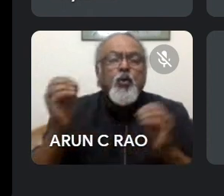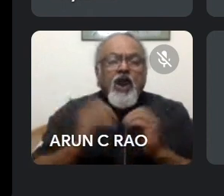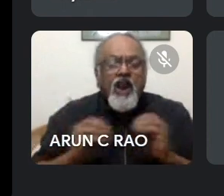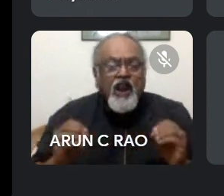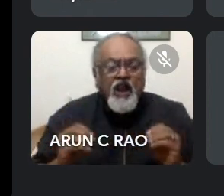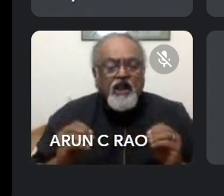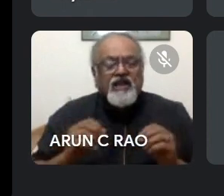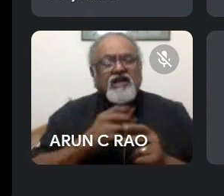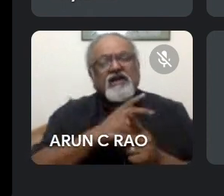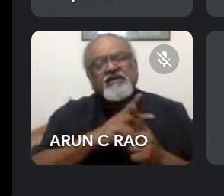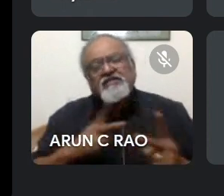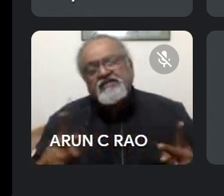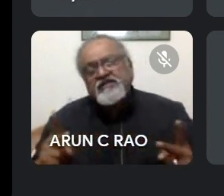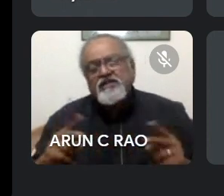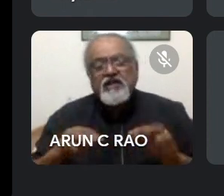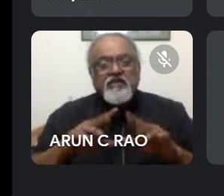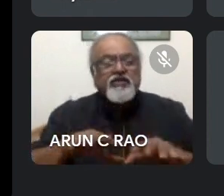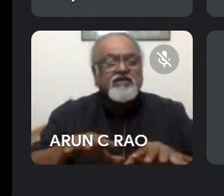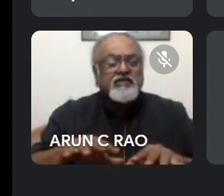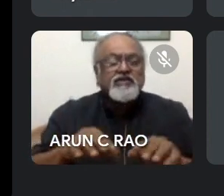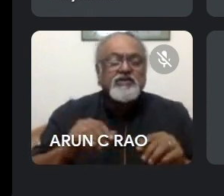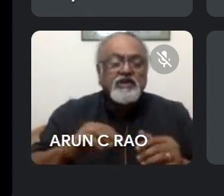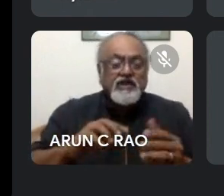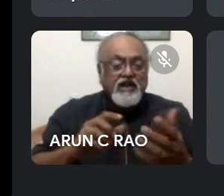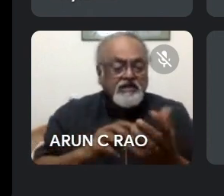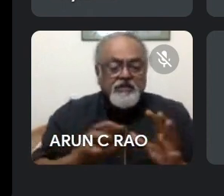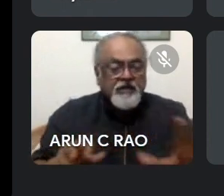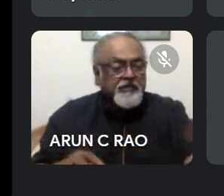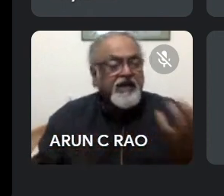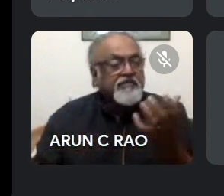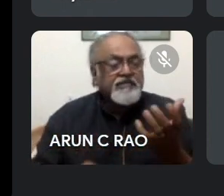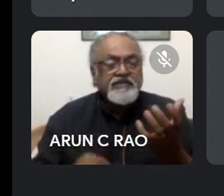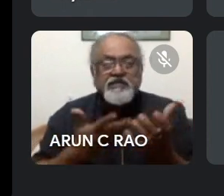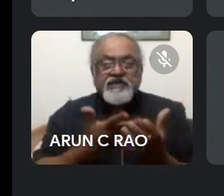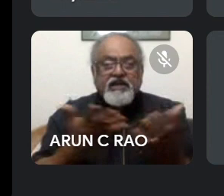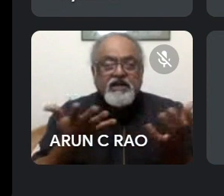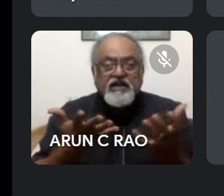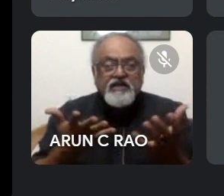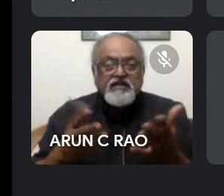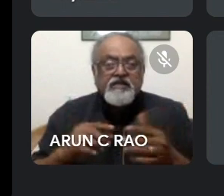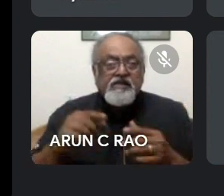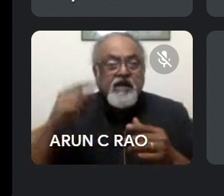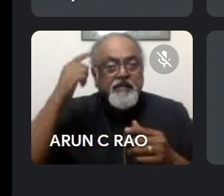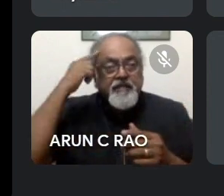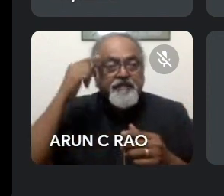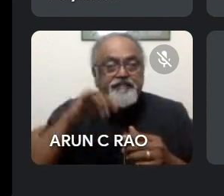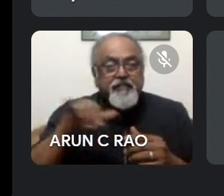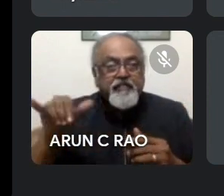thing. Every time you pick up a device that all our neurotypical,